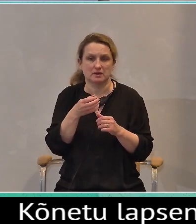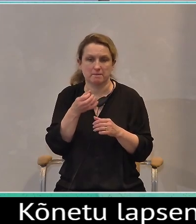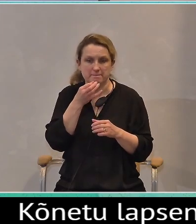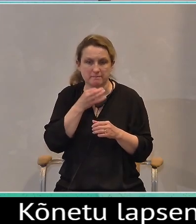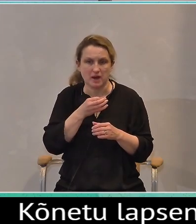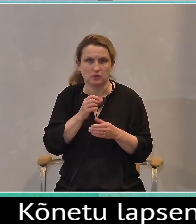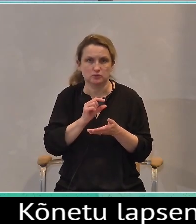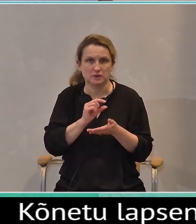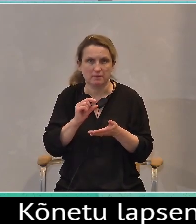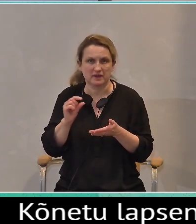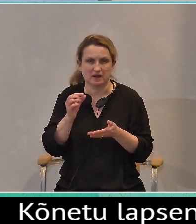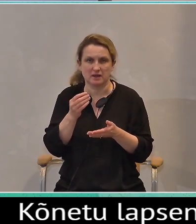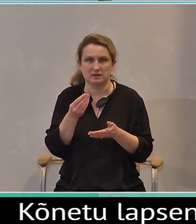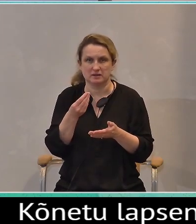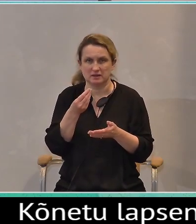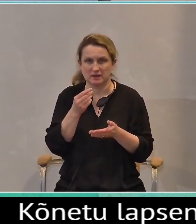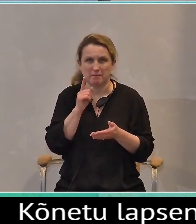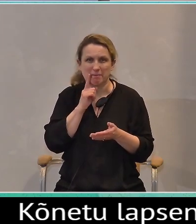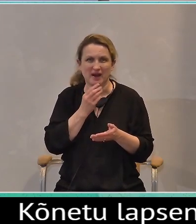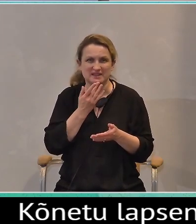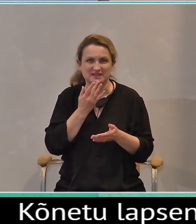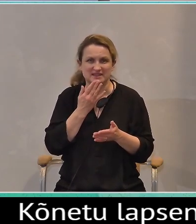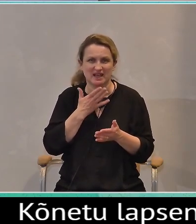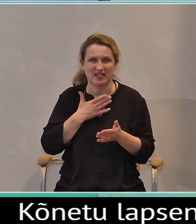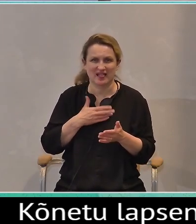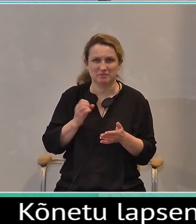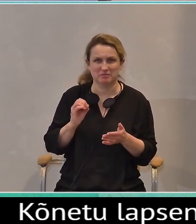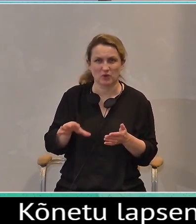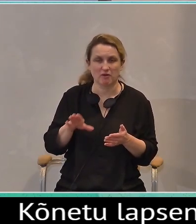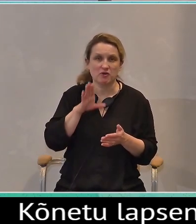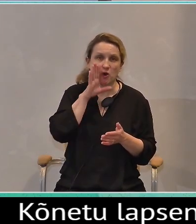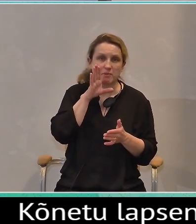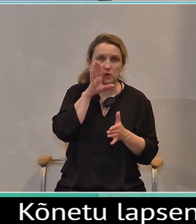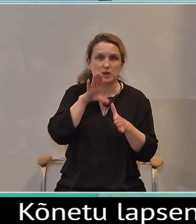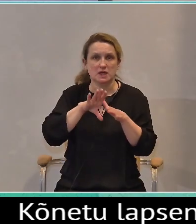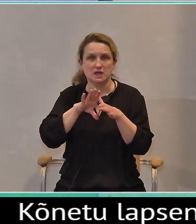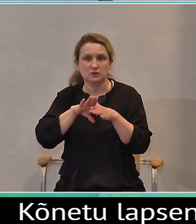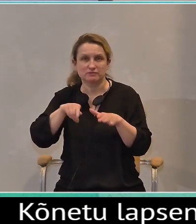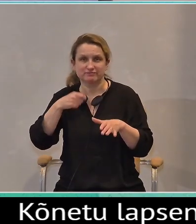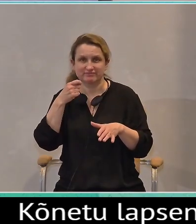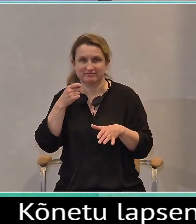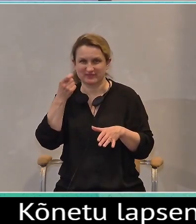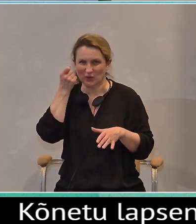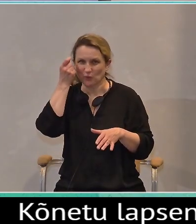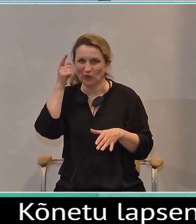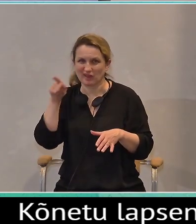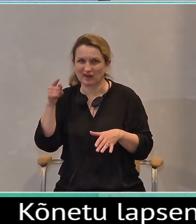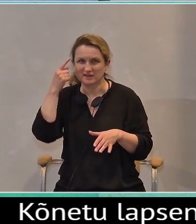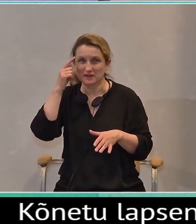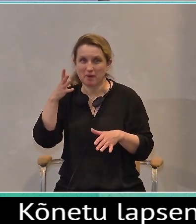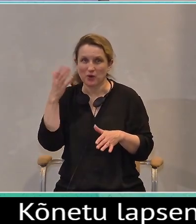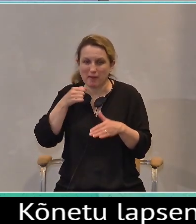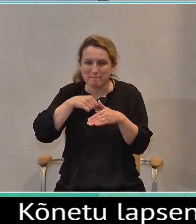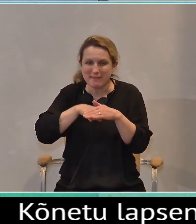And administering the drug is difficult as well. It has a very specific flavor and she has to take